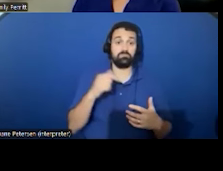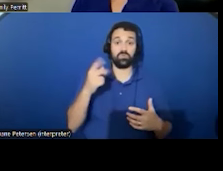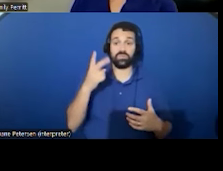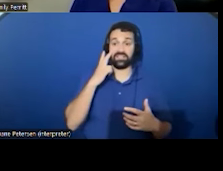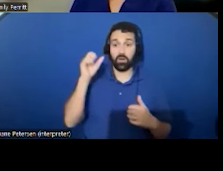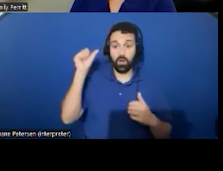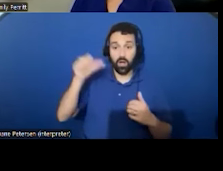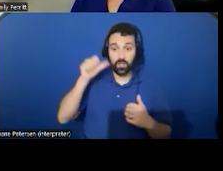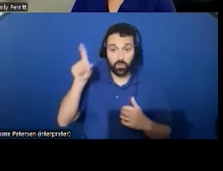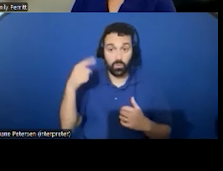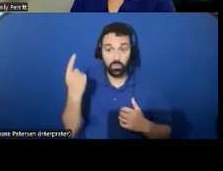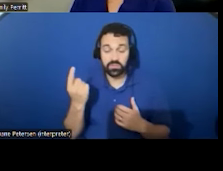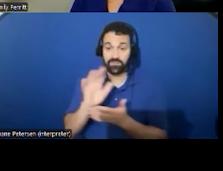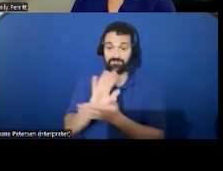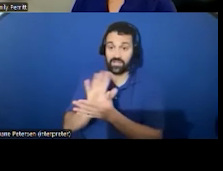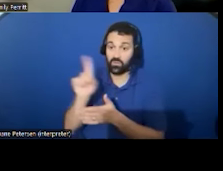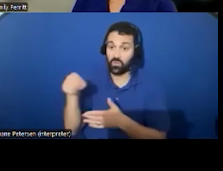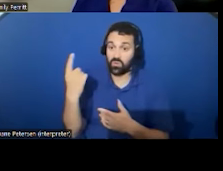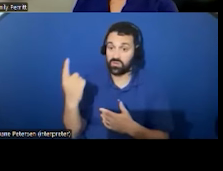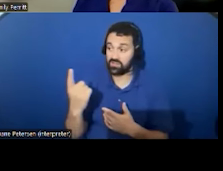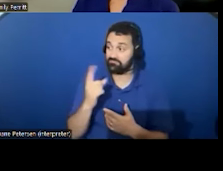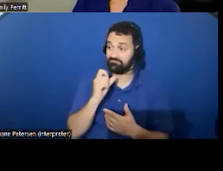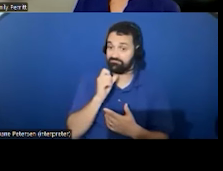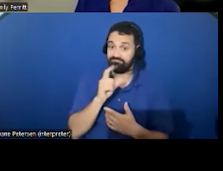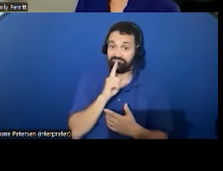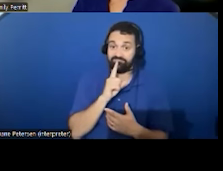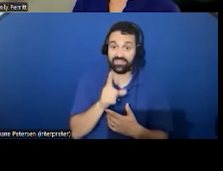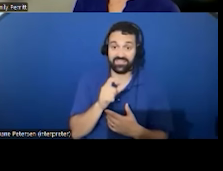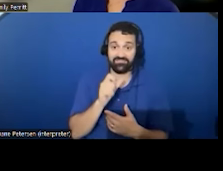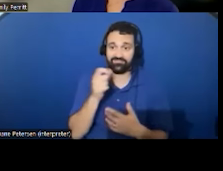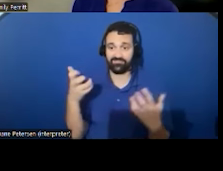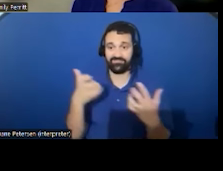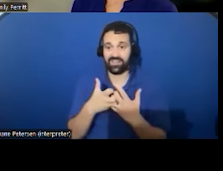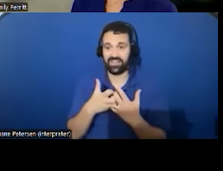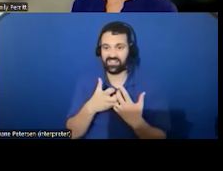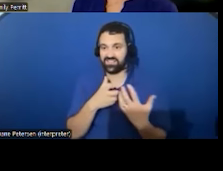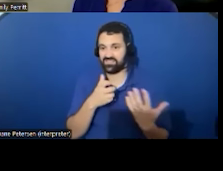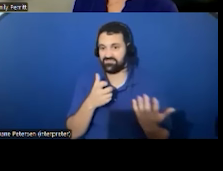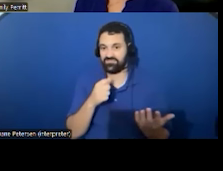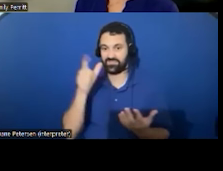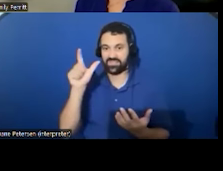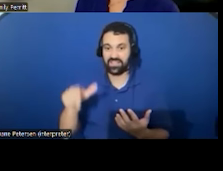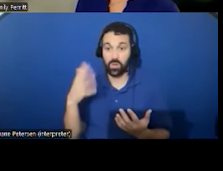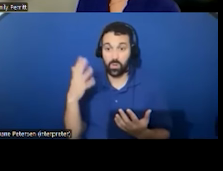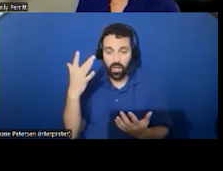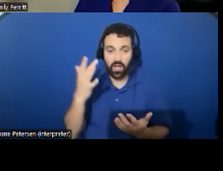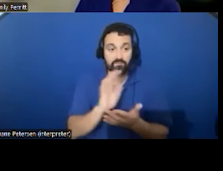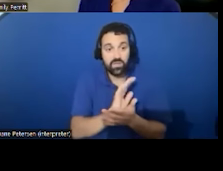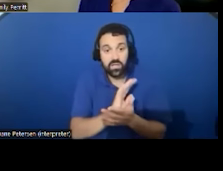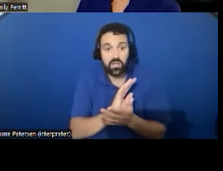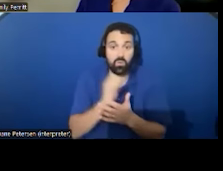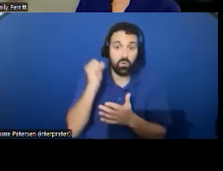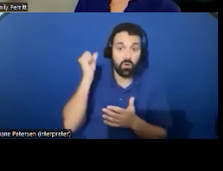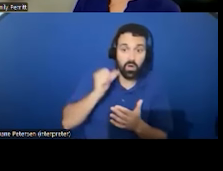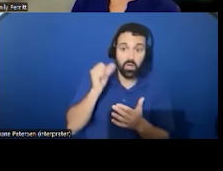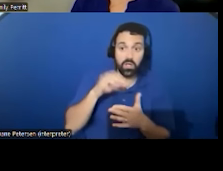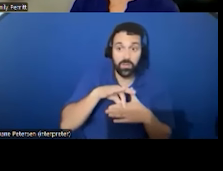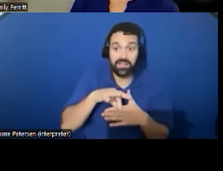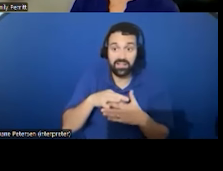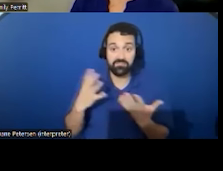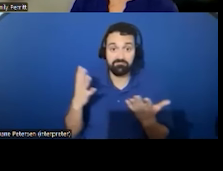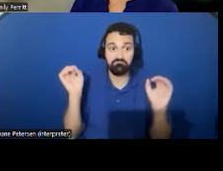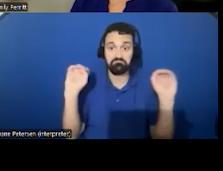only is not applicable because there is no audio or video content within this